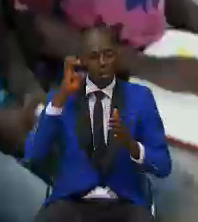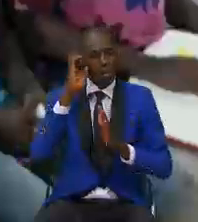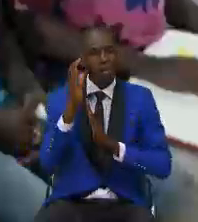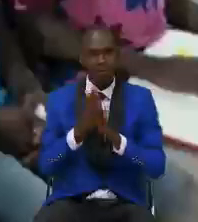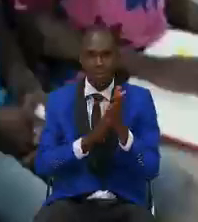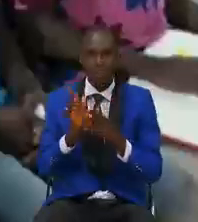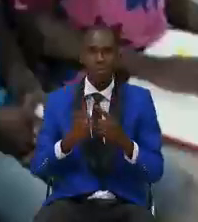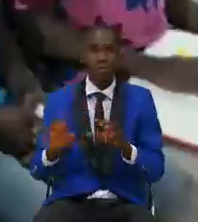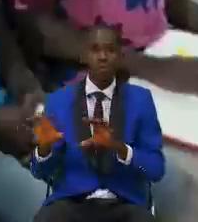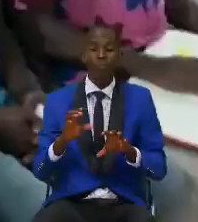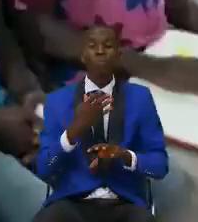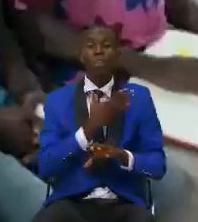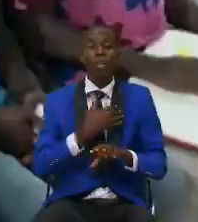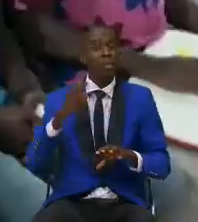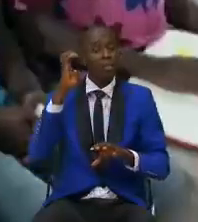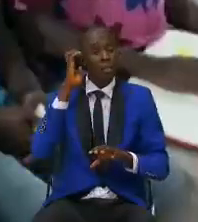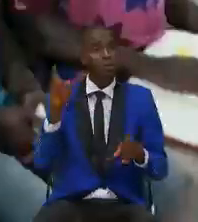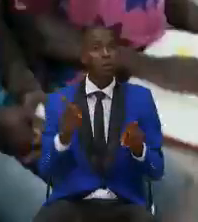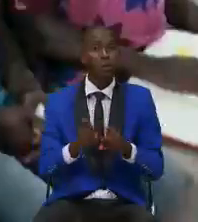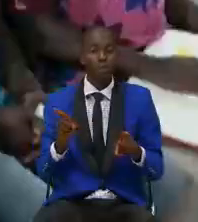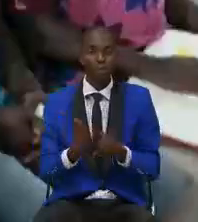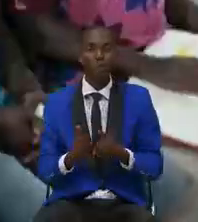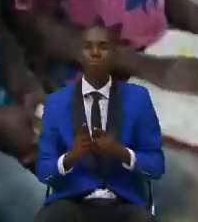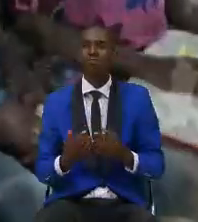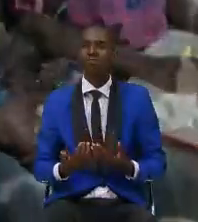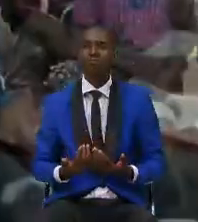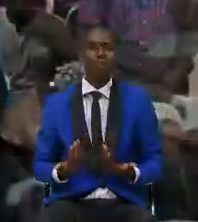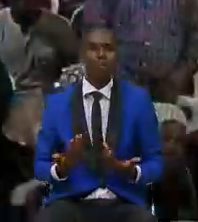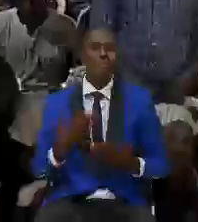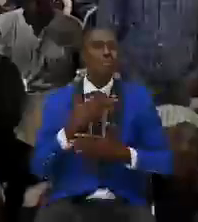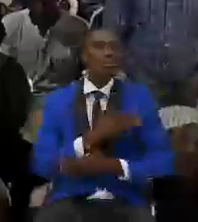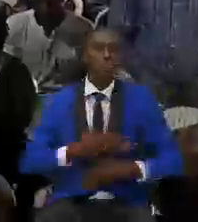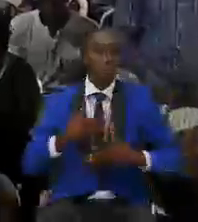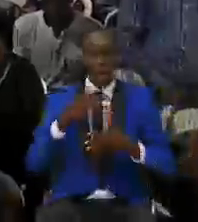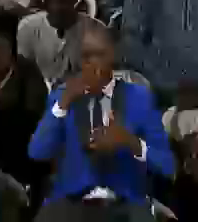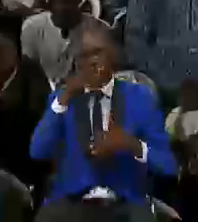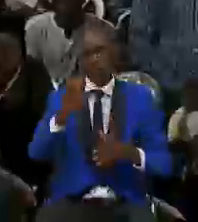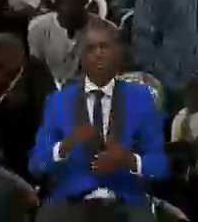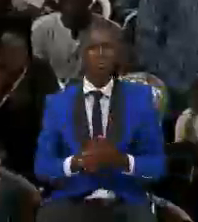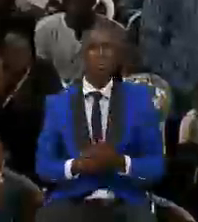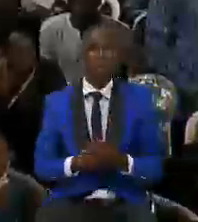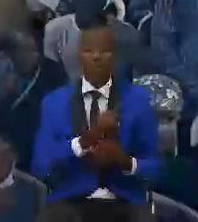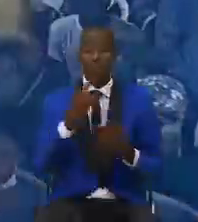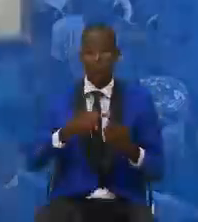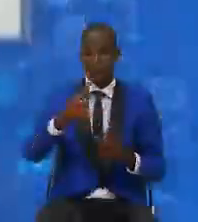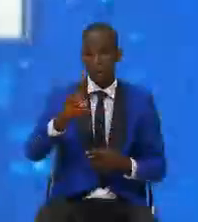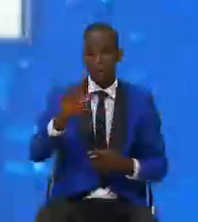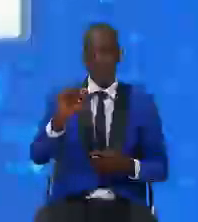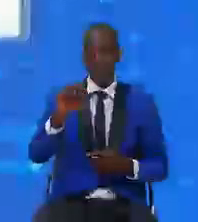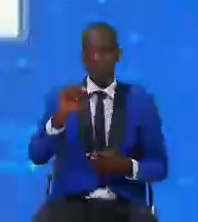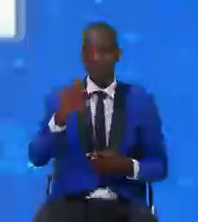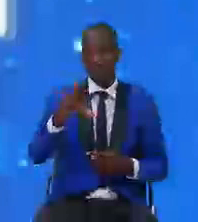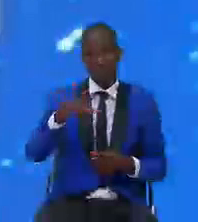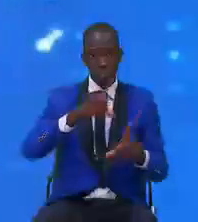he wallowed in corruption. Now, when Daniel came to him, Daniel